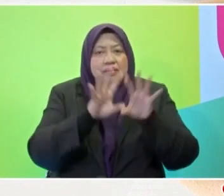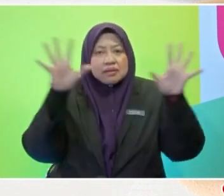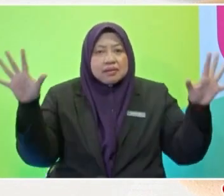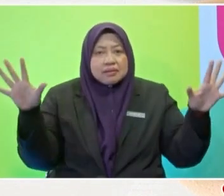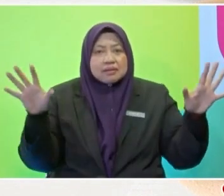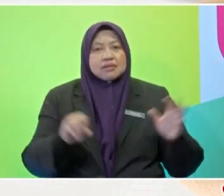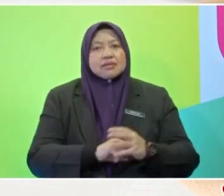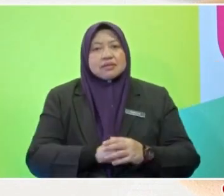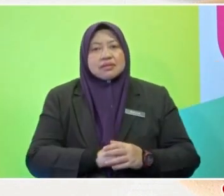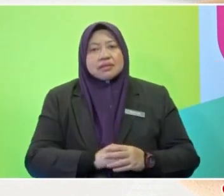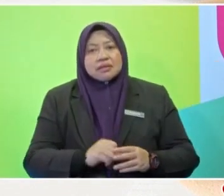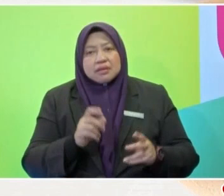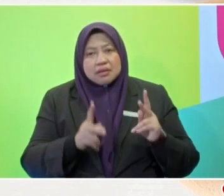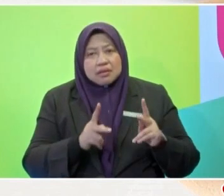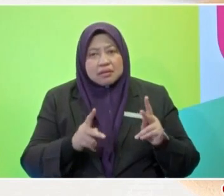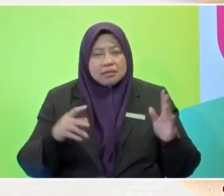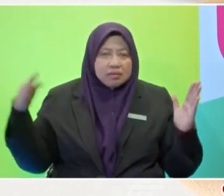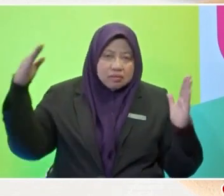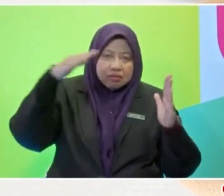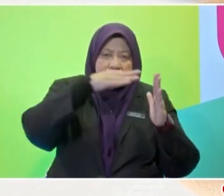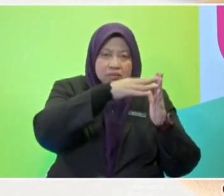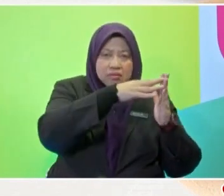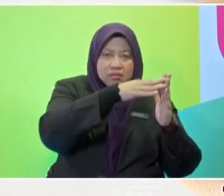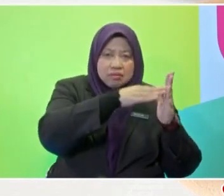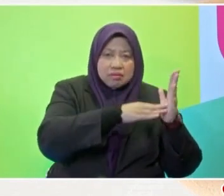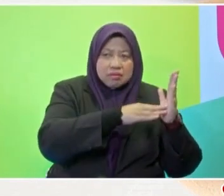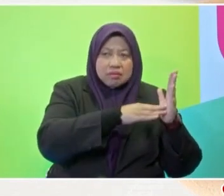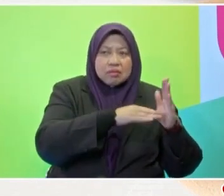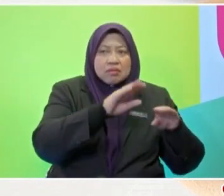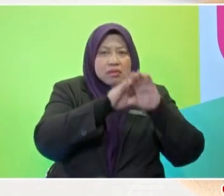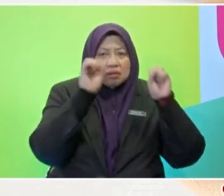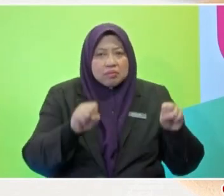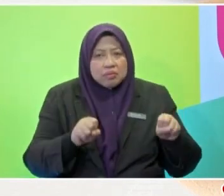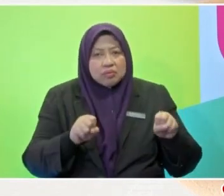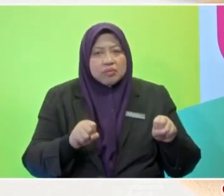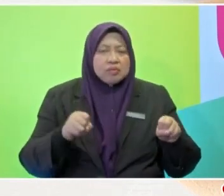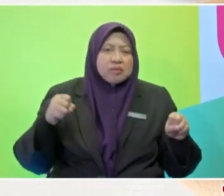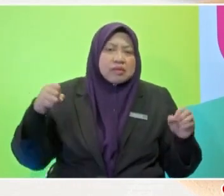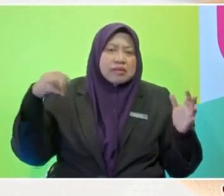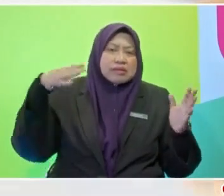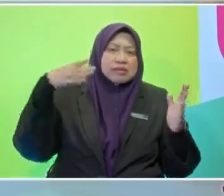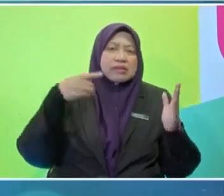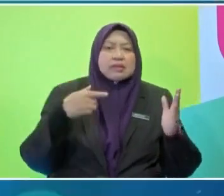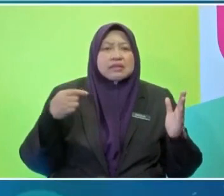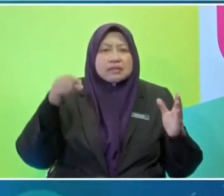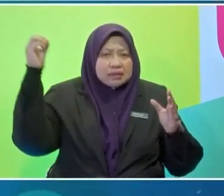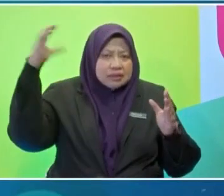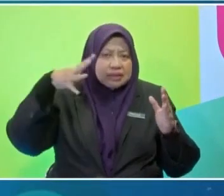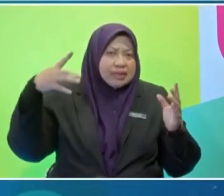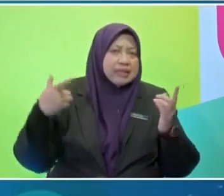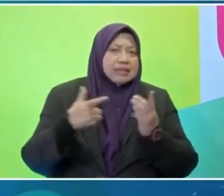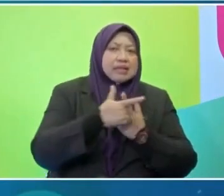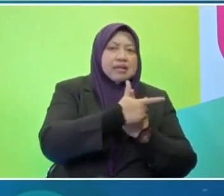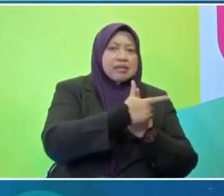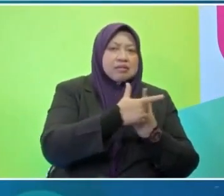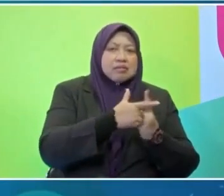that opaque object, it shows that it does not allow any light to pass through it. Mm-hmm. Therefore, we cannot